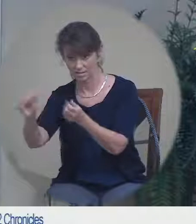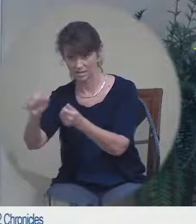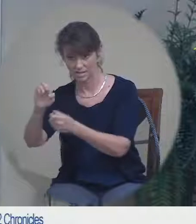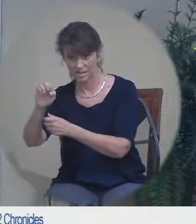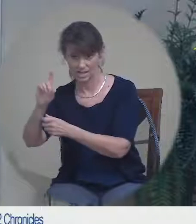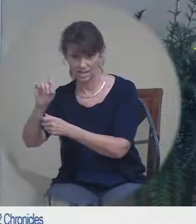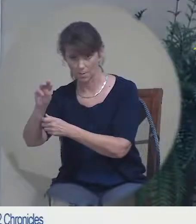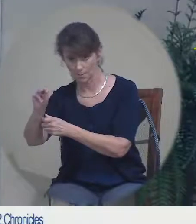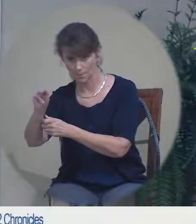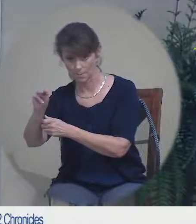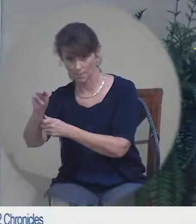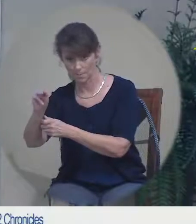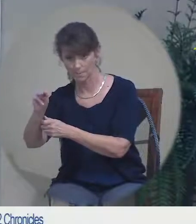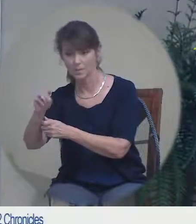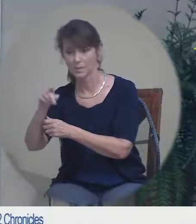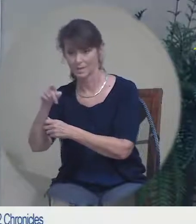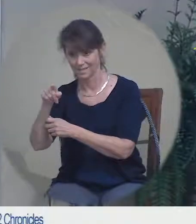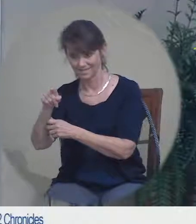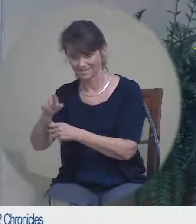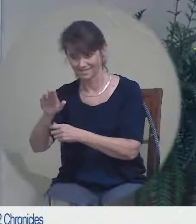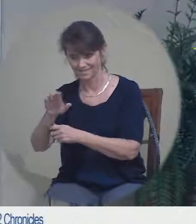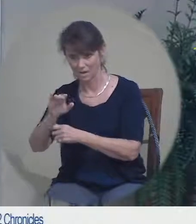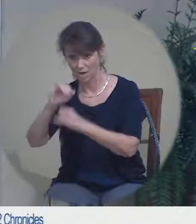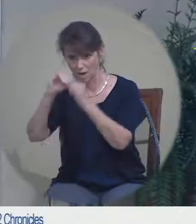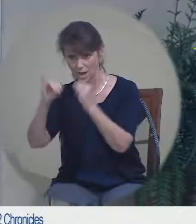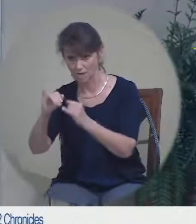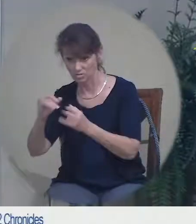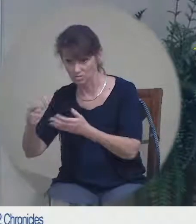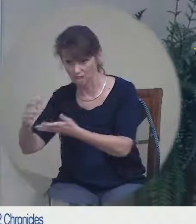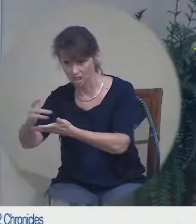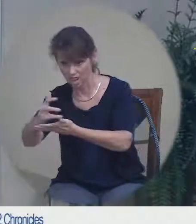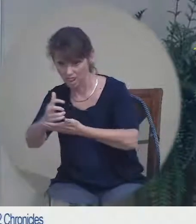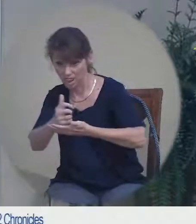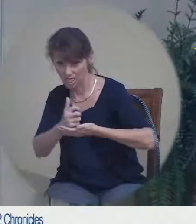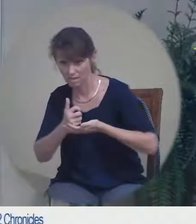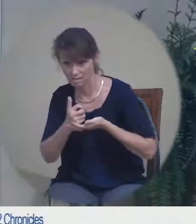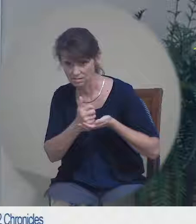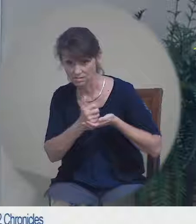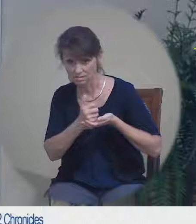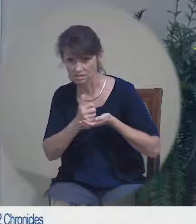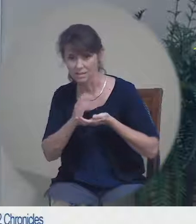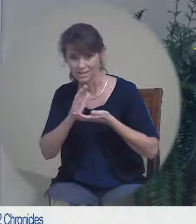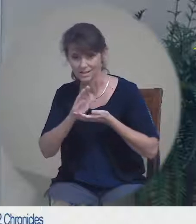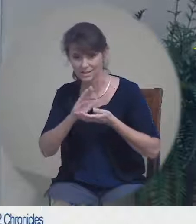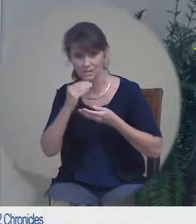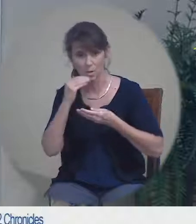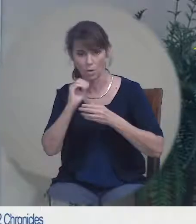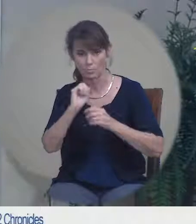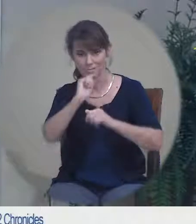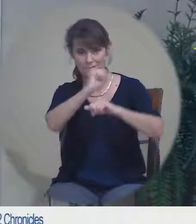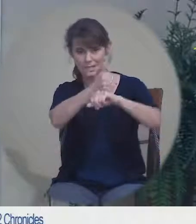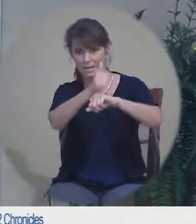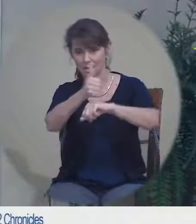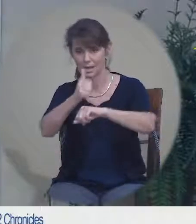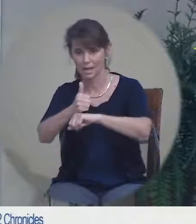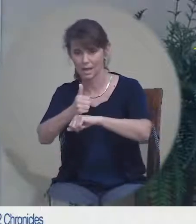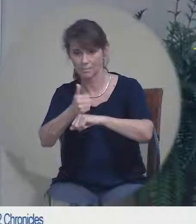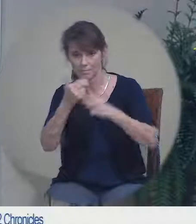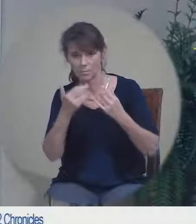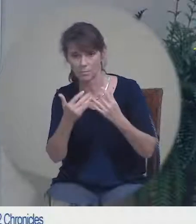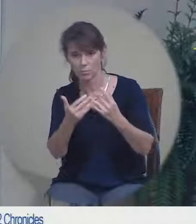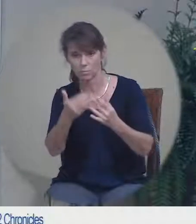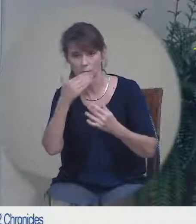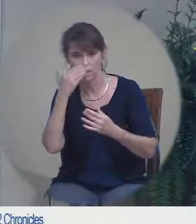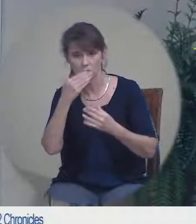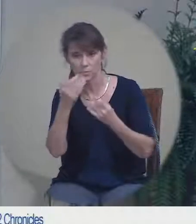sons of Seir, set them up as his gods, and bowed down before them, and burned incense to them. Then the anger of the Lord burned against Amaziah,